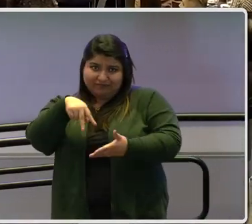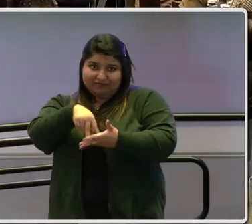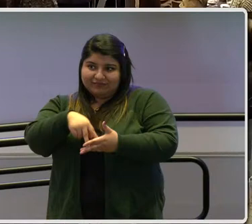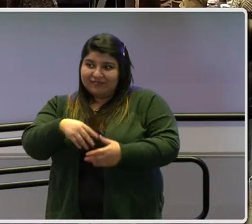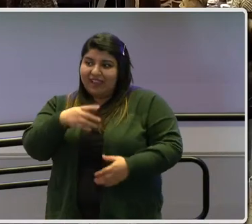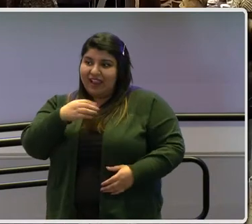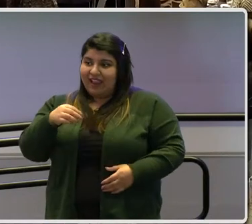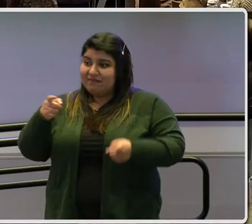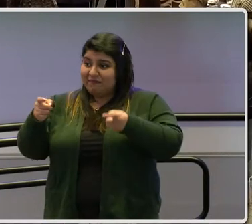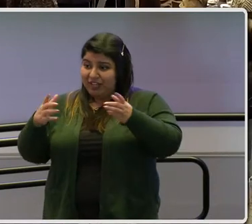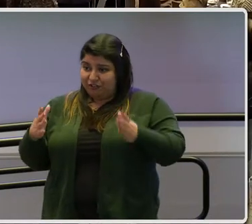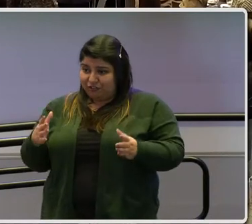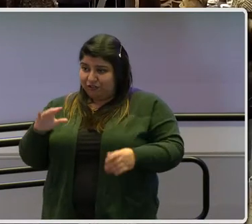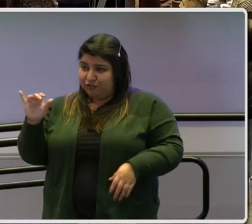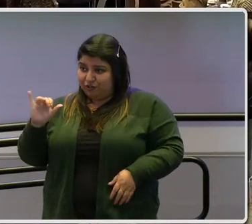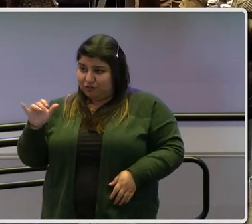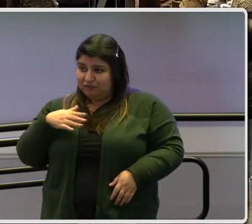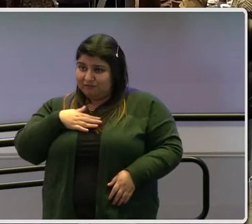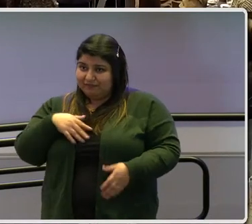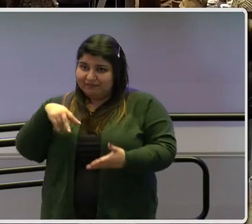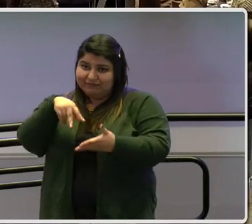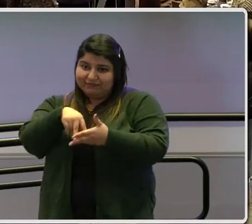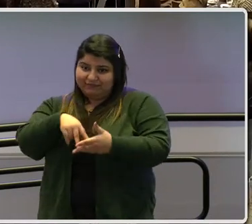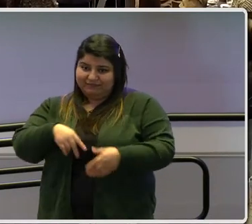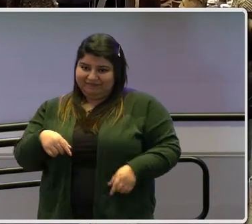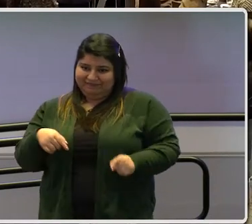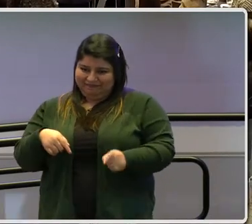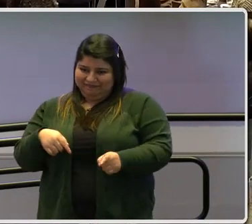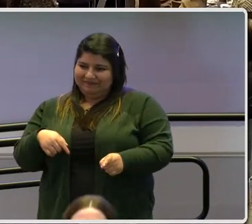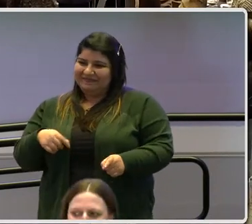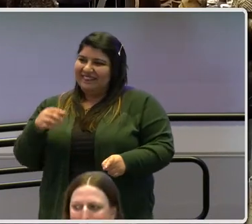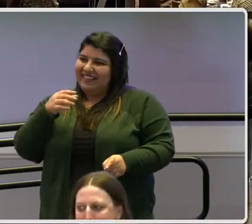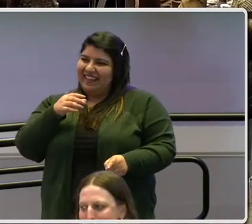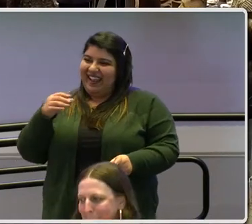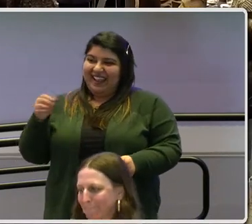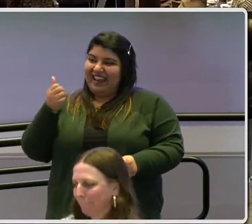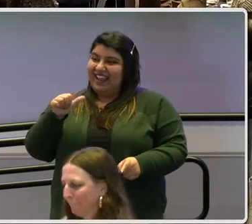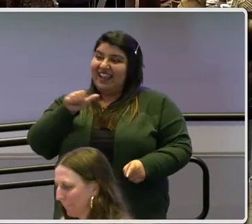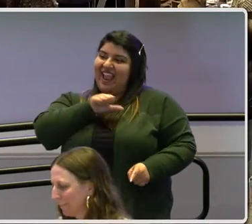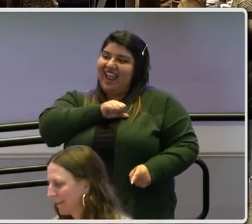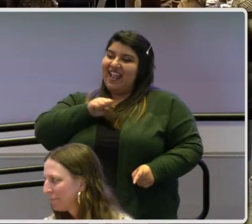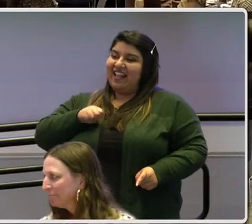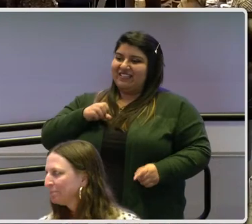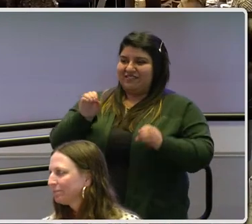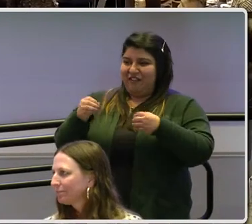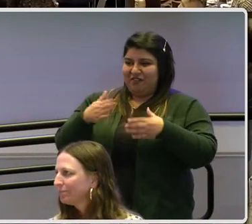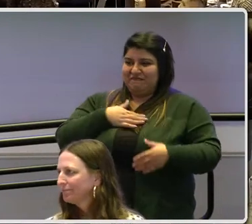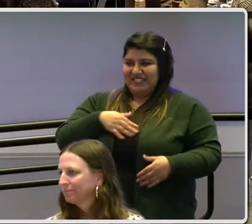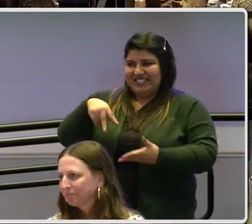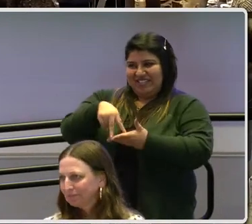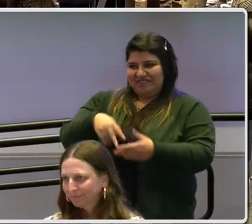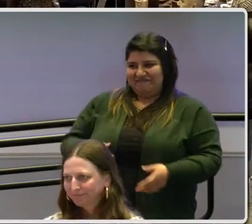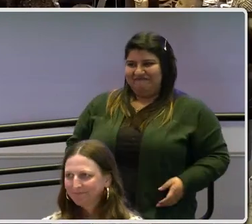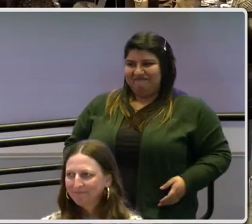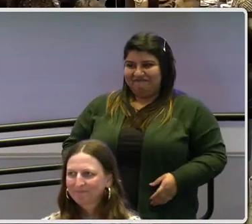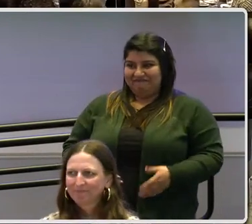also managers, if you're in attendance, please stand. And also any AS officers, if you're here, please